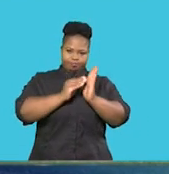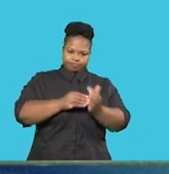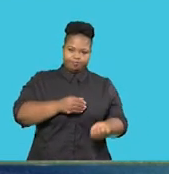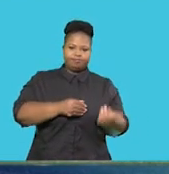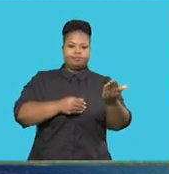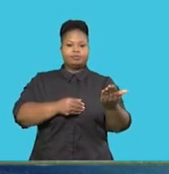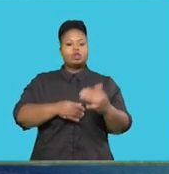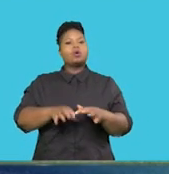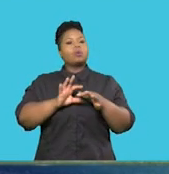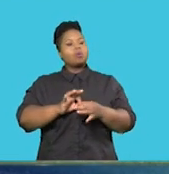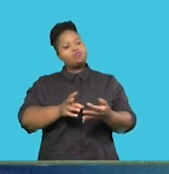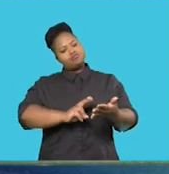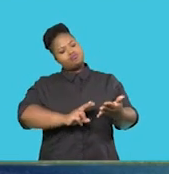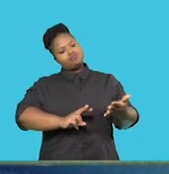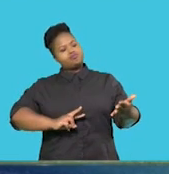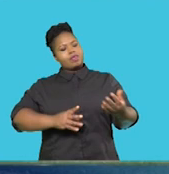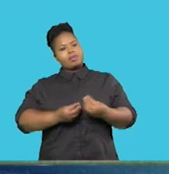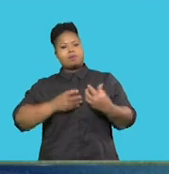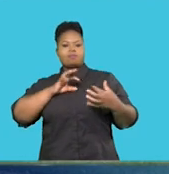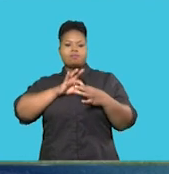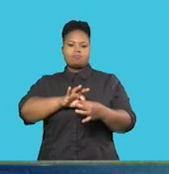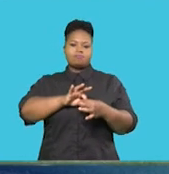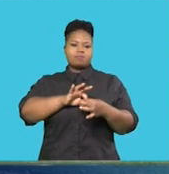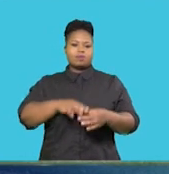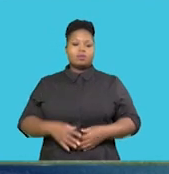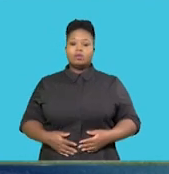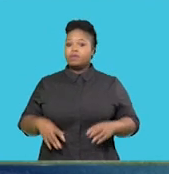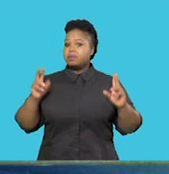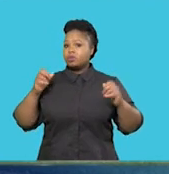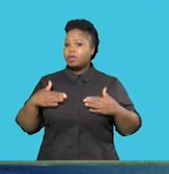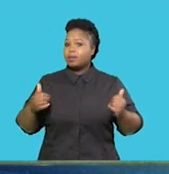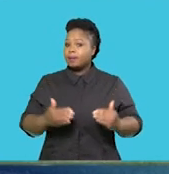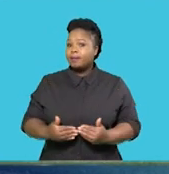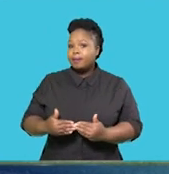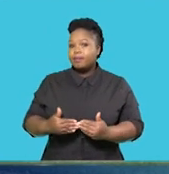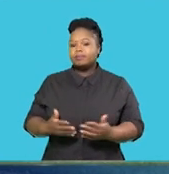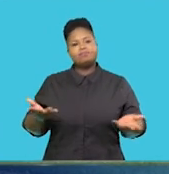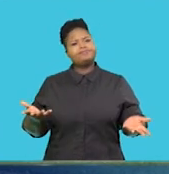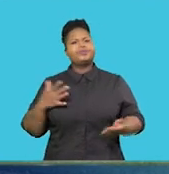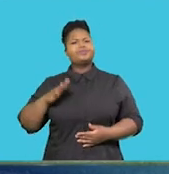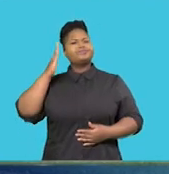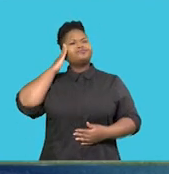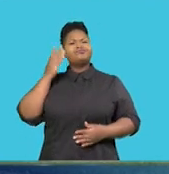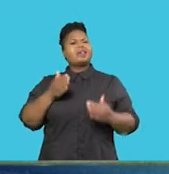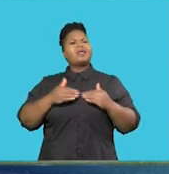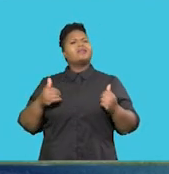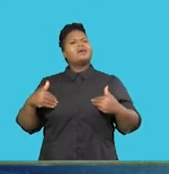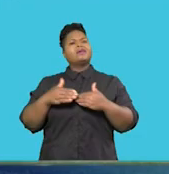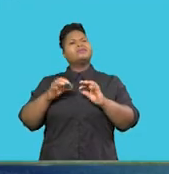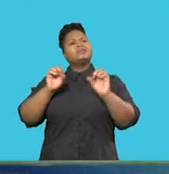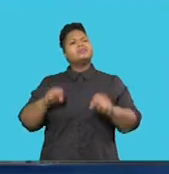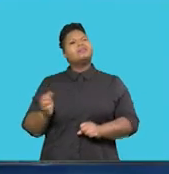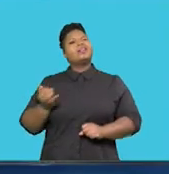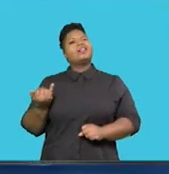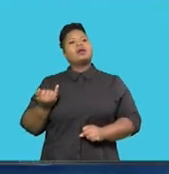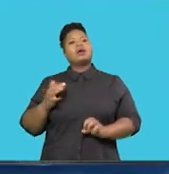go home and look at the things that affect them directly. So if your issue is healthcare, you know, and you want to know what the healthcare system of the country is going to